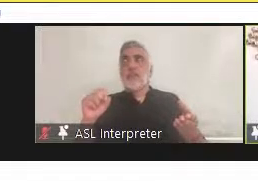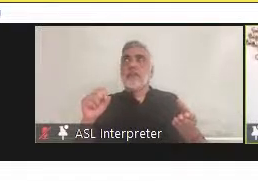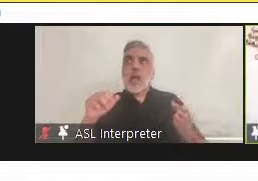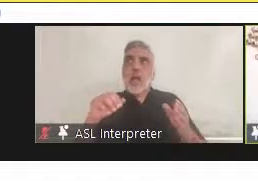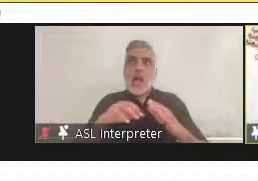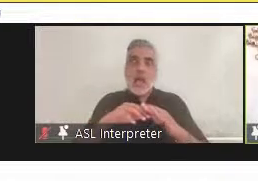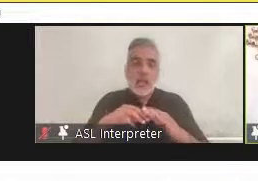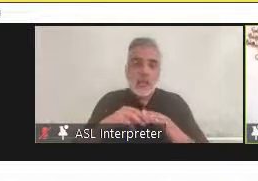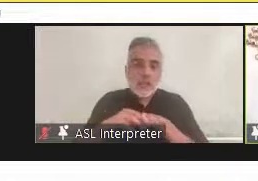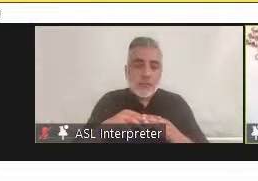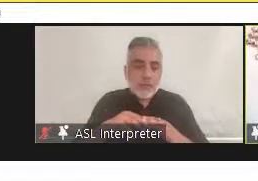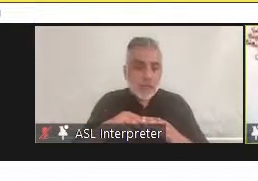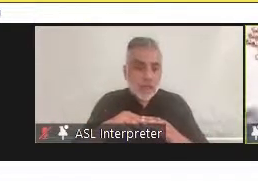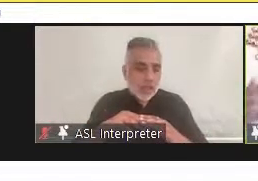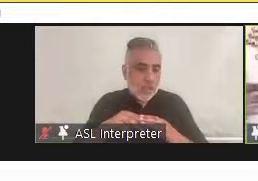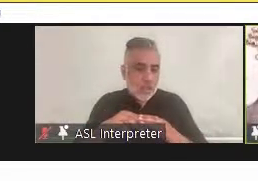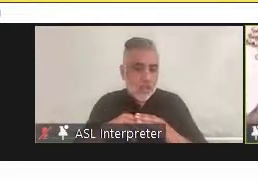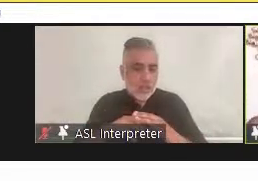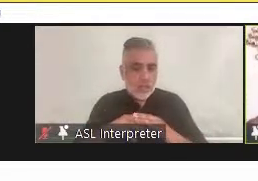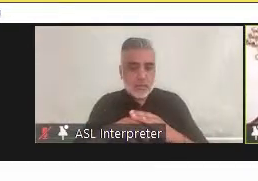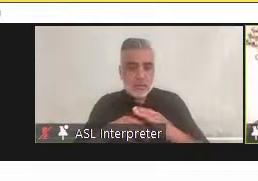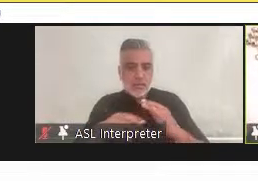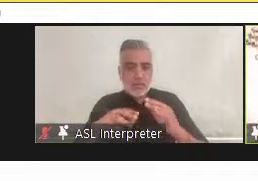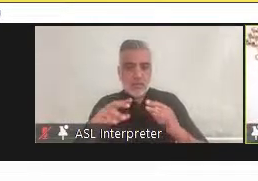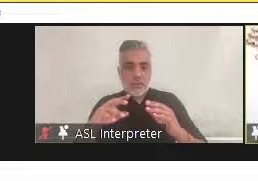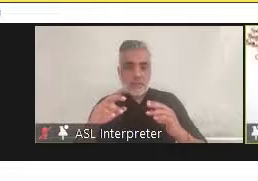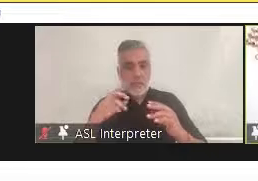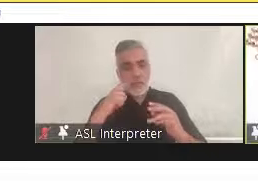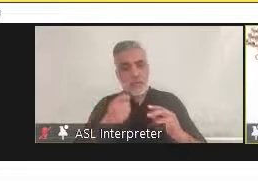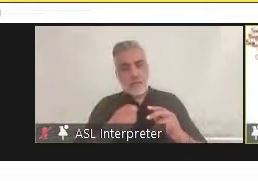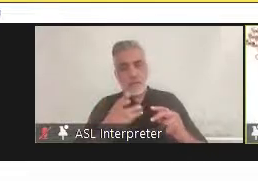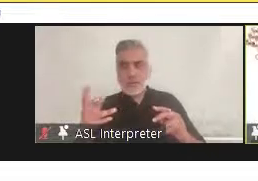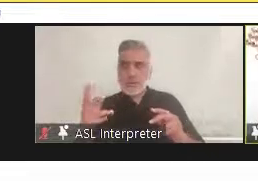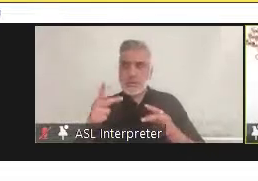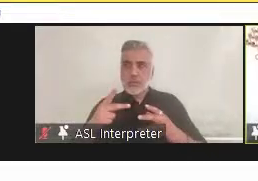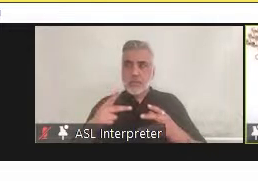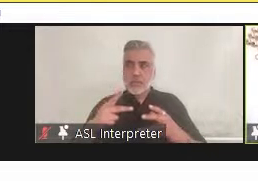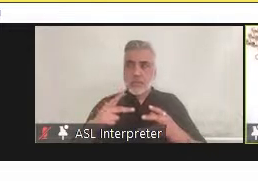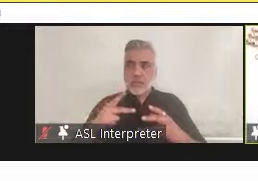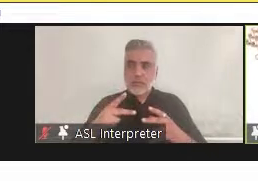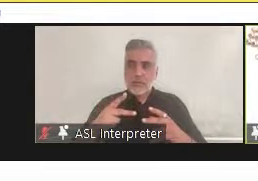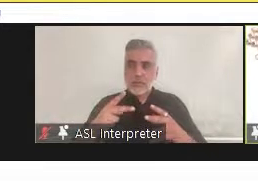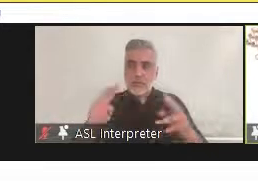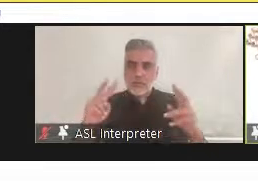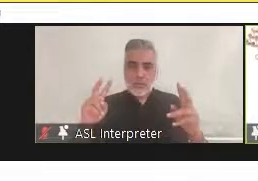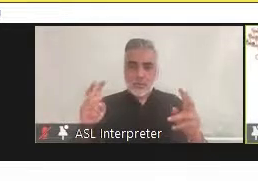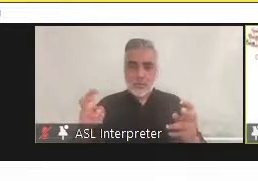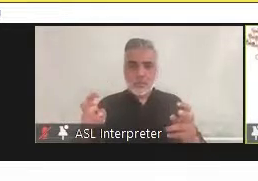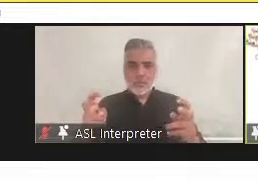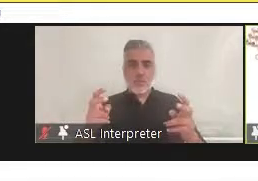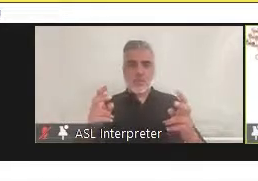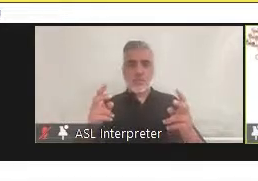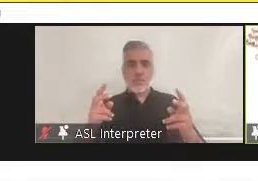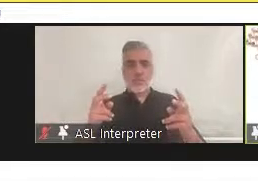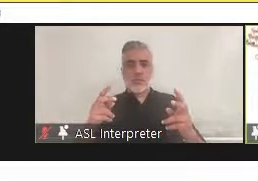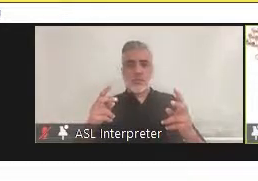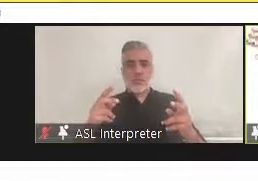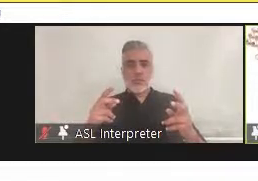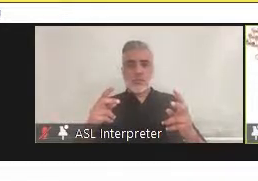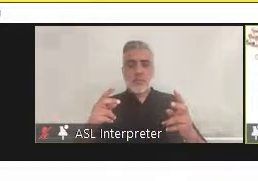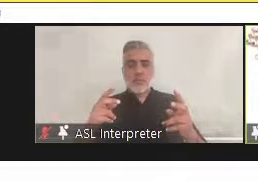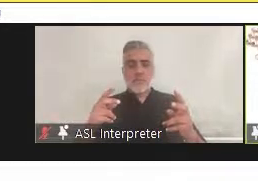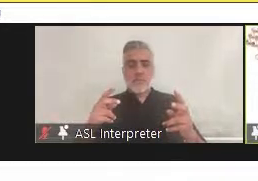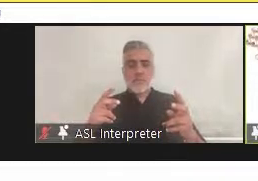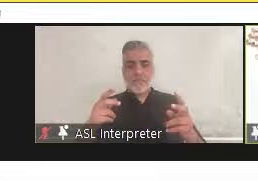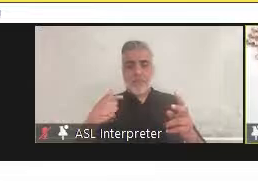access-enabled devices for the various services, because every service has a certain way of